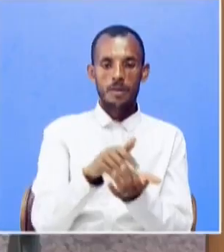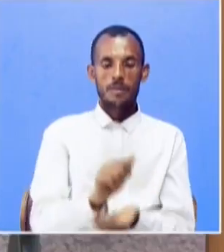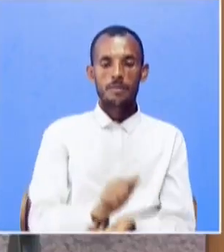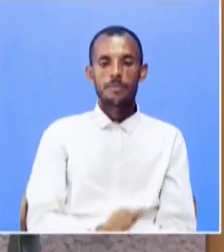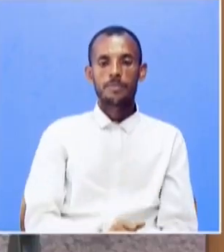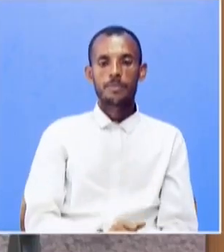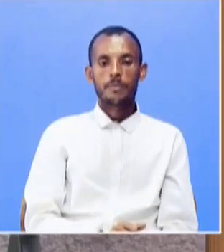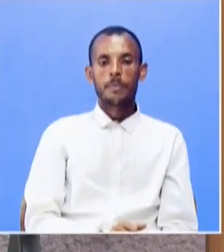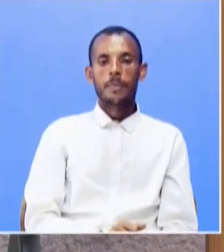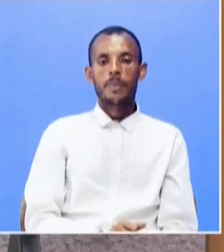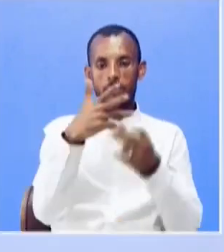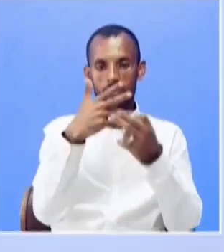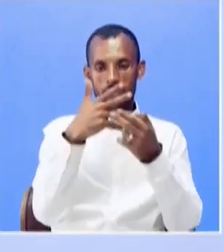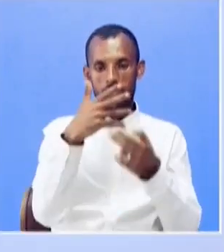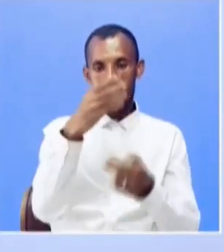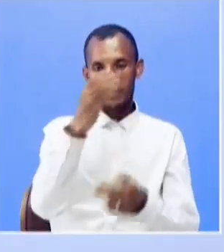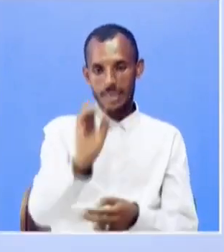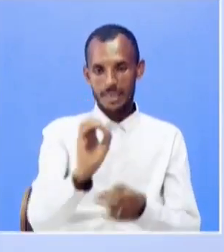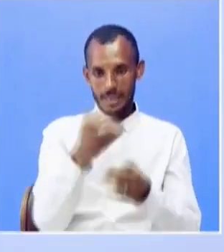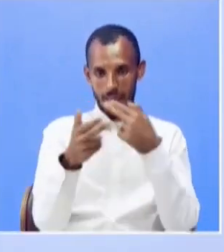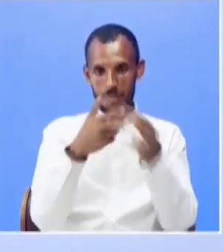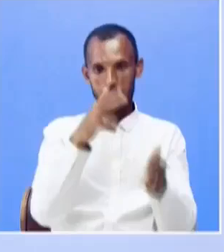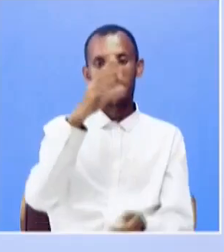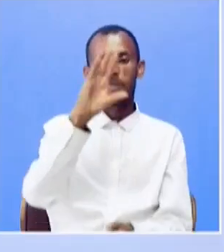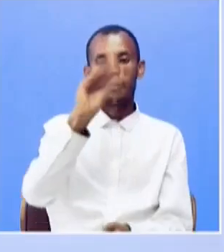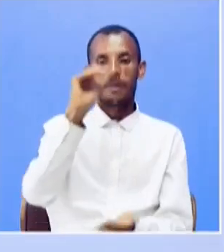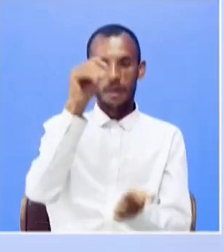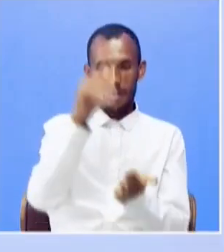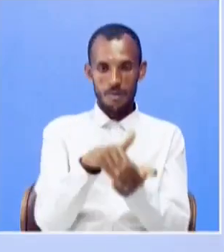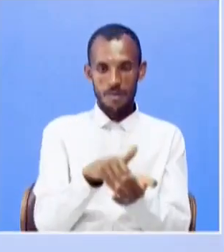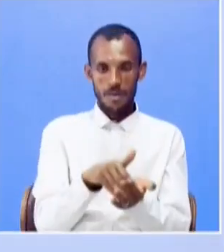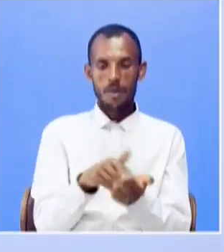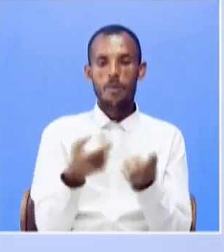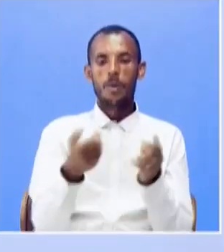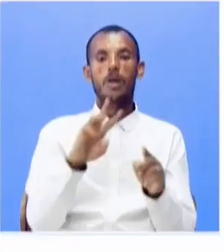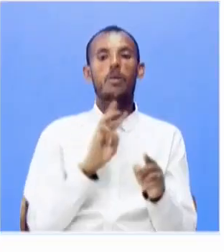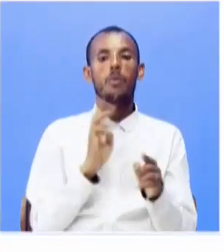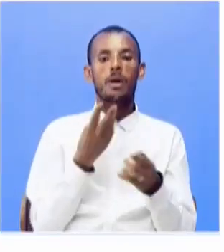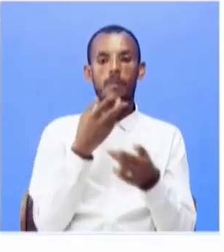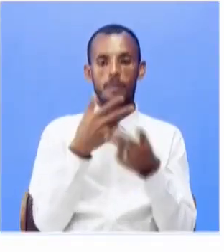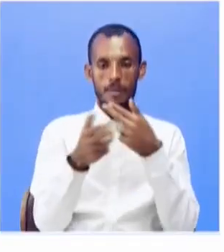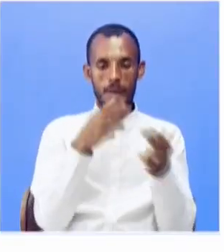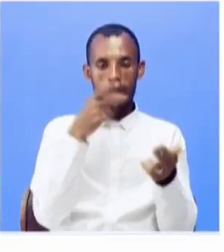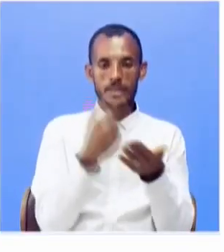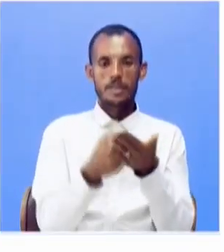50,000 times 15%. So when you multiply this, you get this one.